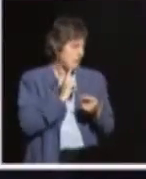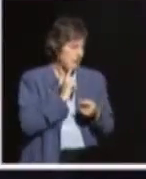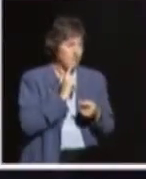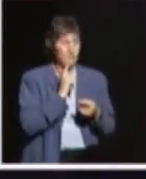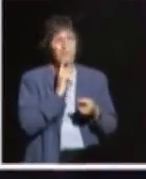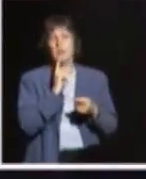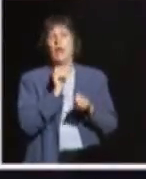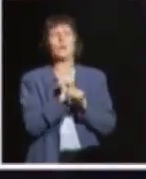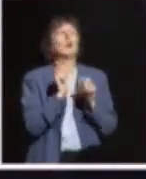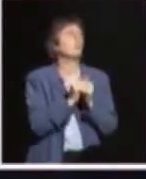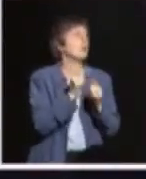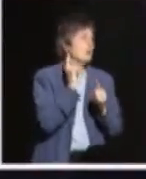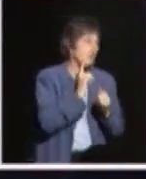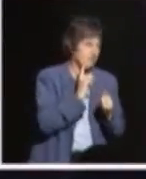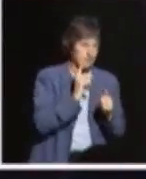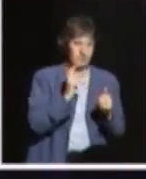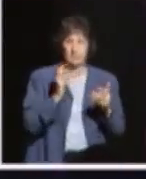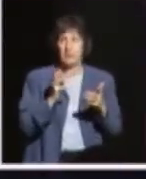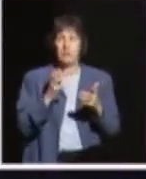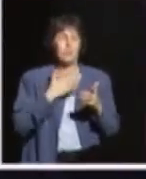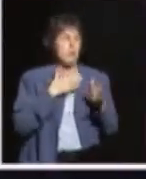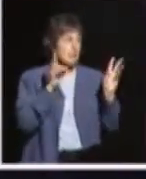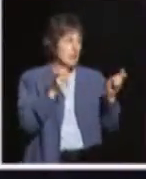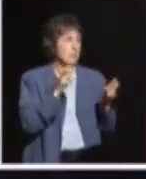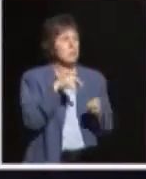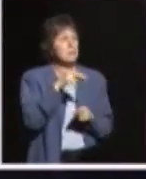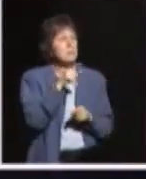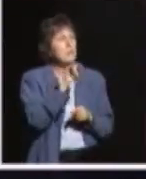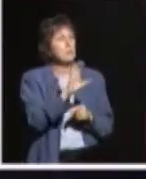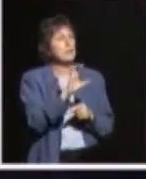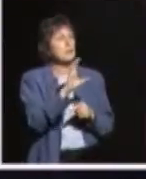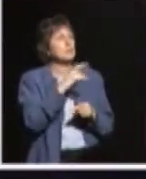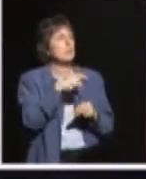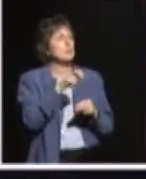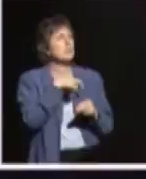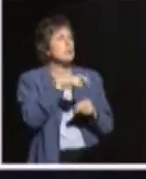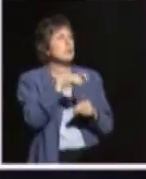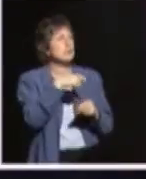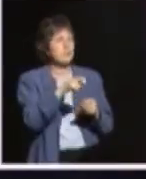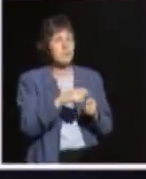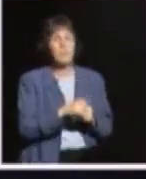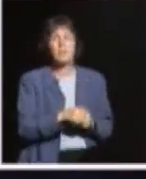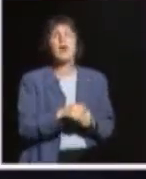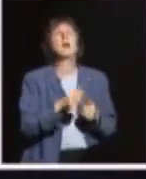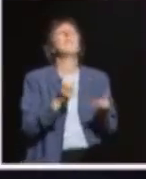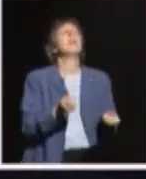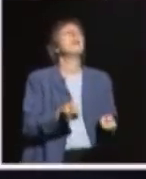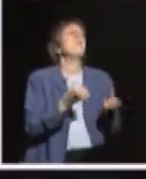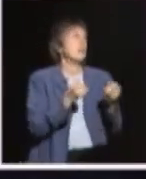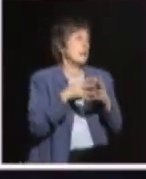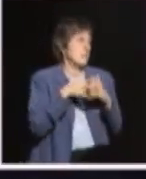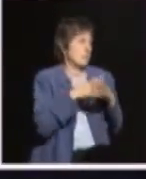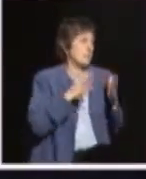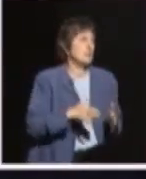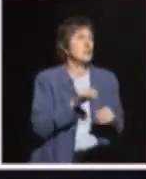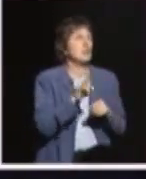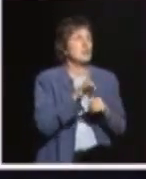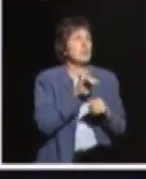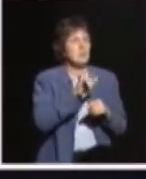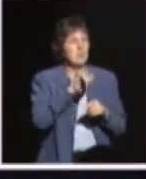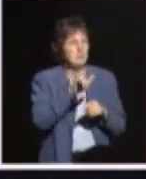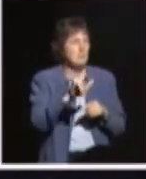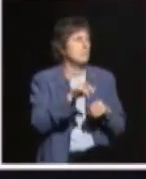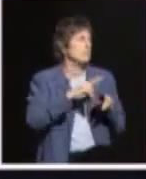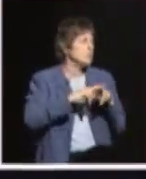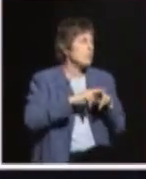work. And my topic is public transportation. Tens of thousands of deaf and hard of hearing Americans use the airways and railways every